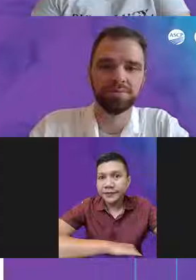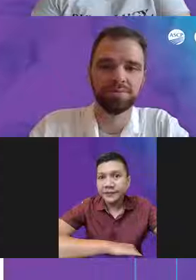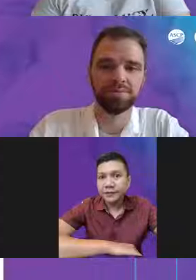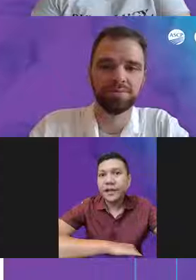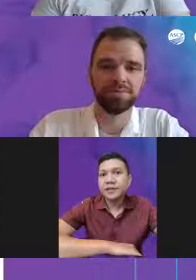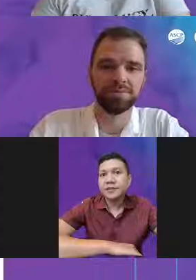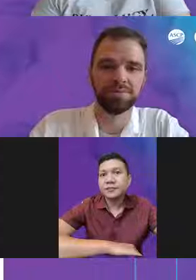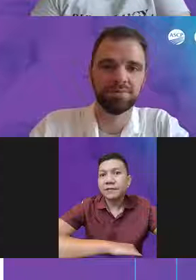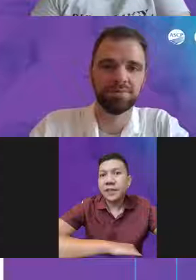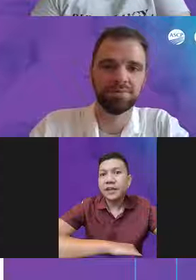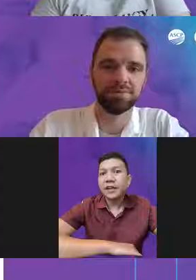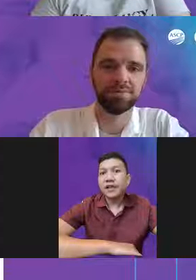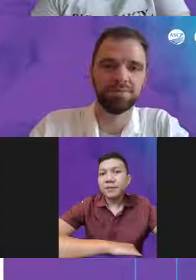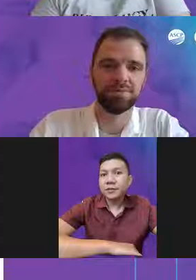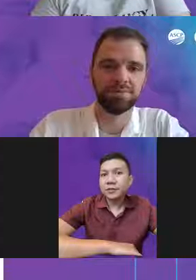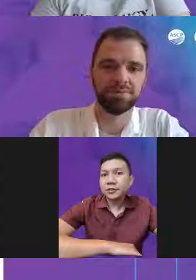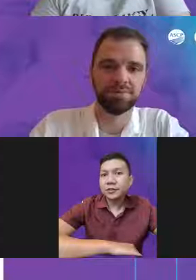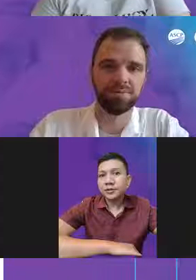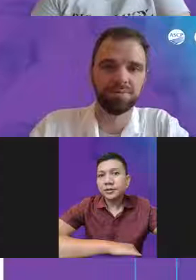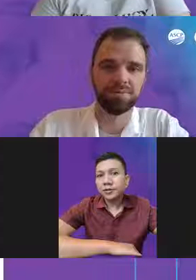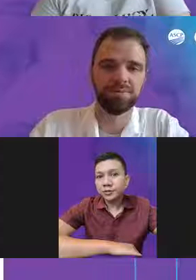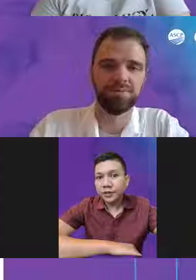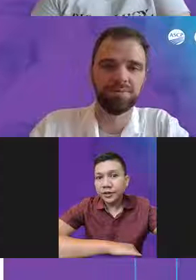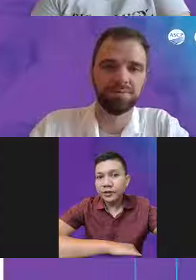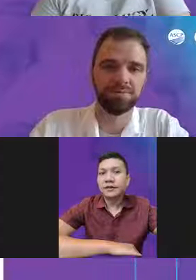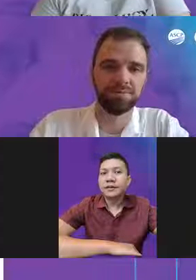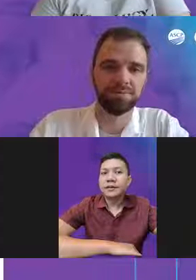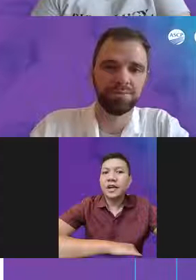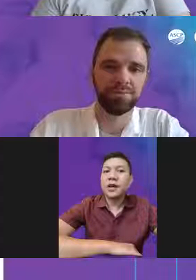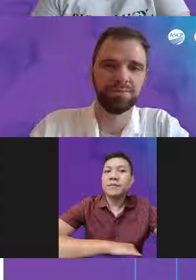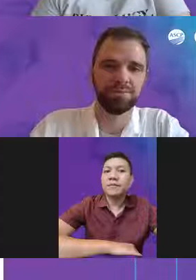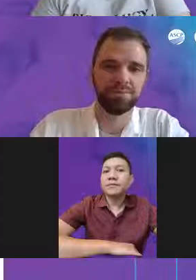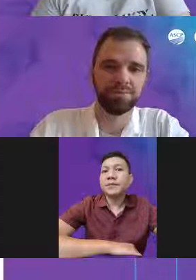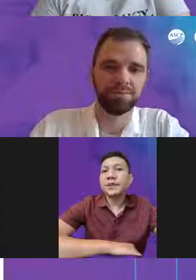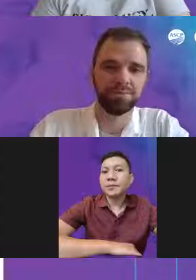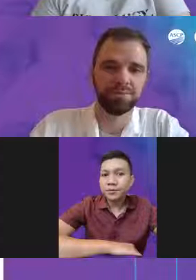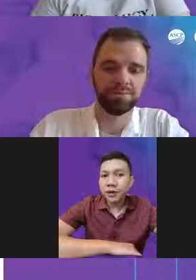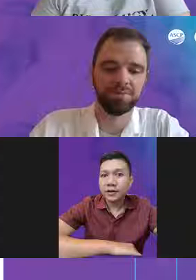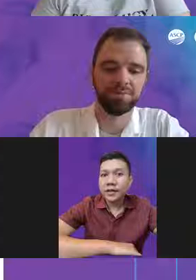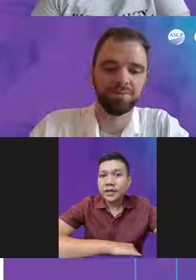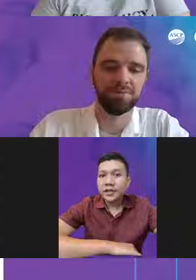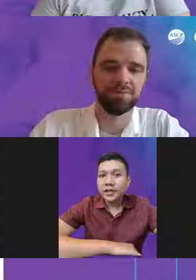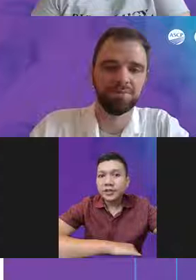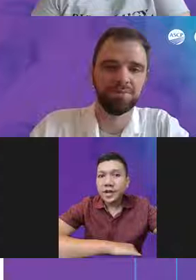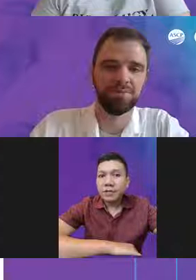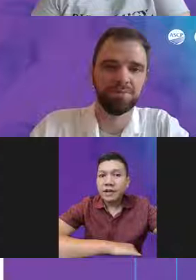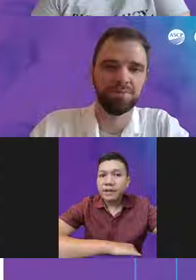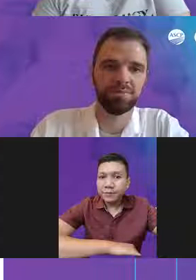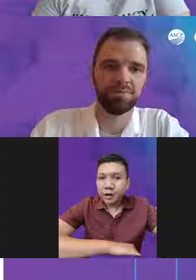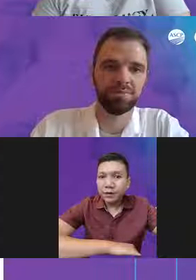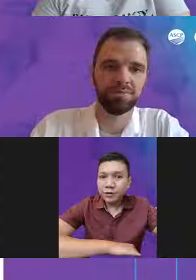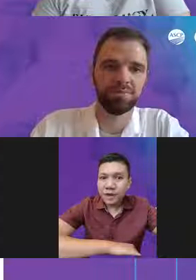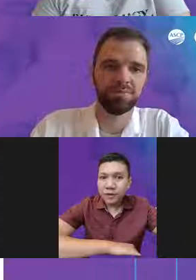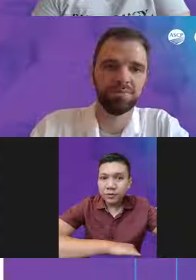smaller, right? So we have said from immature to mature, it becomes smaller. So now we